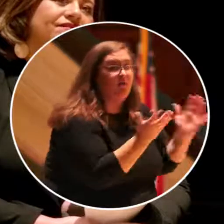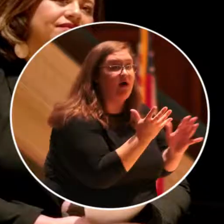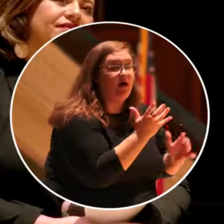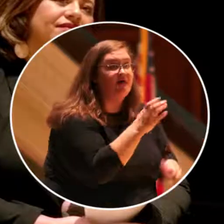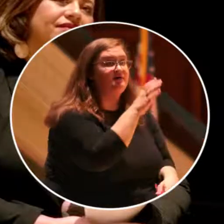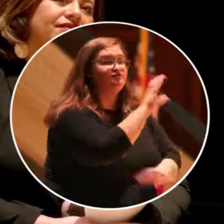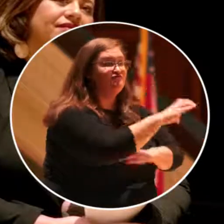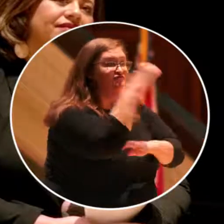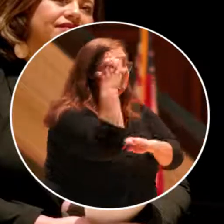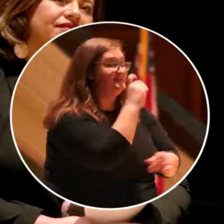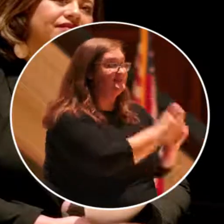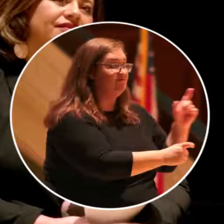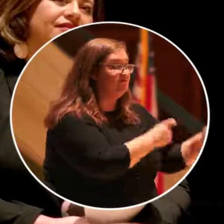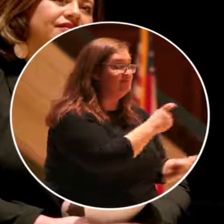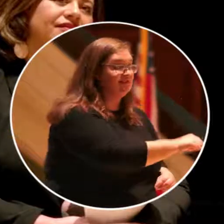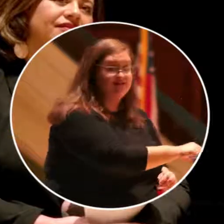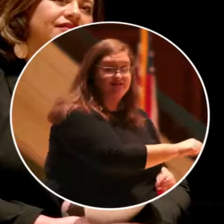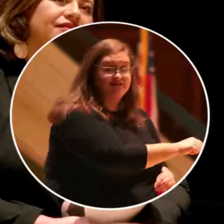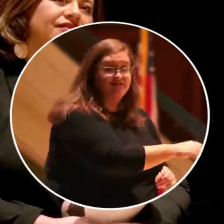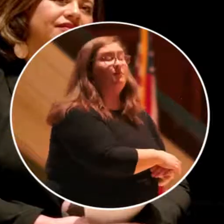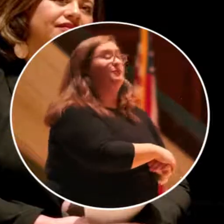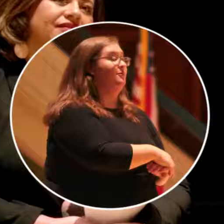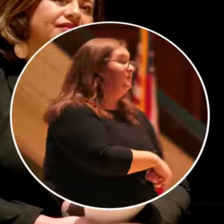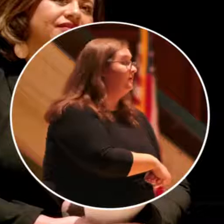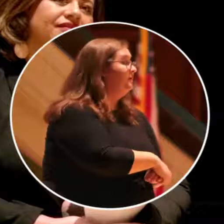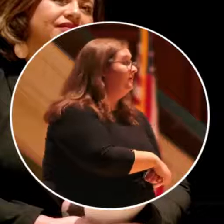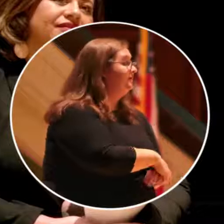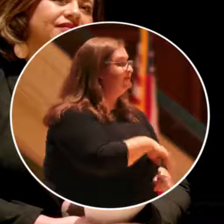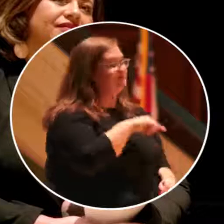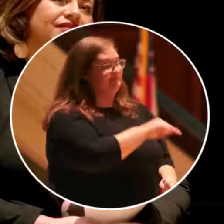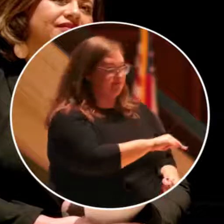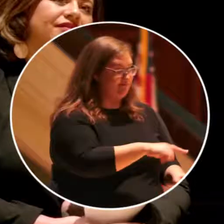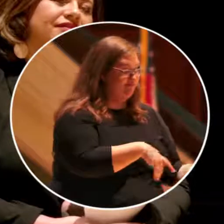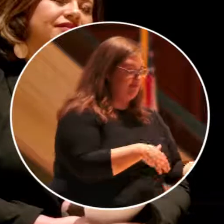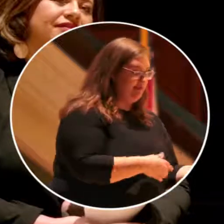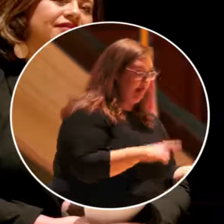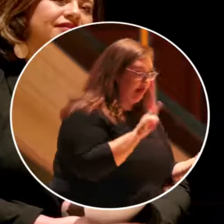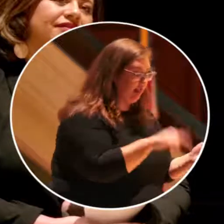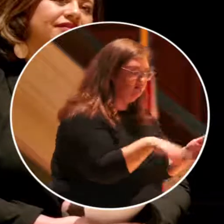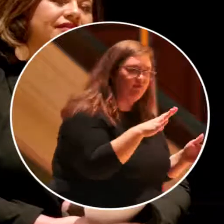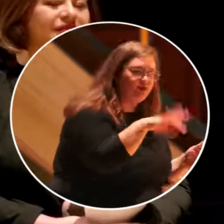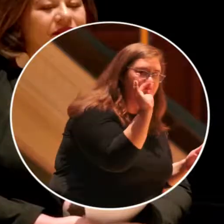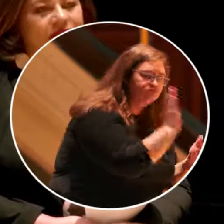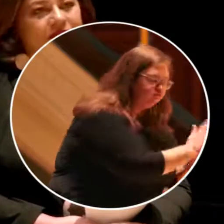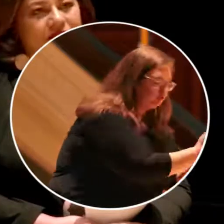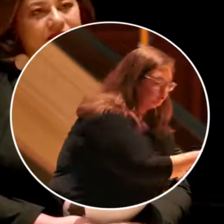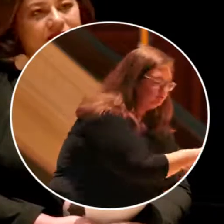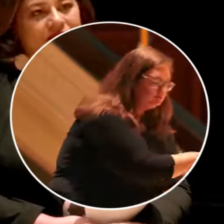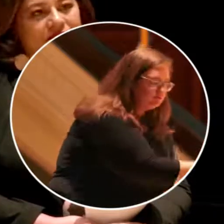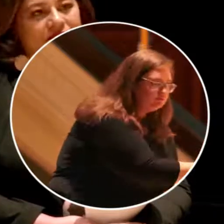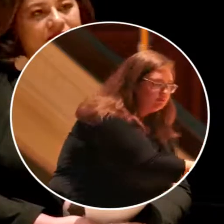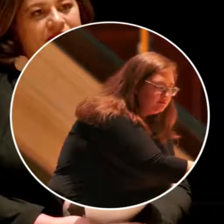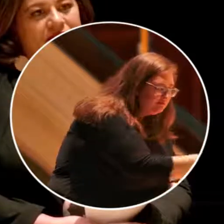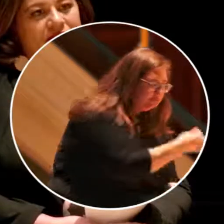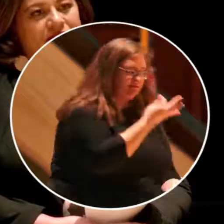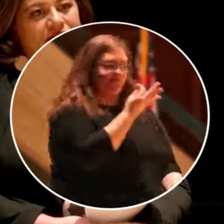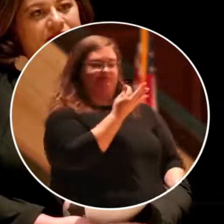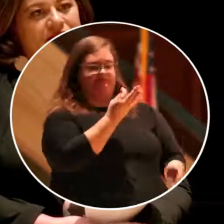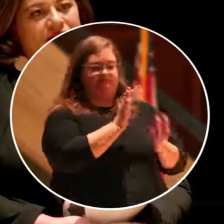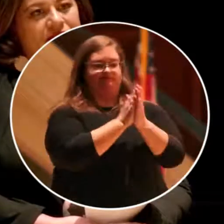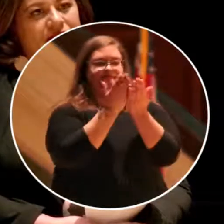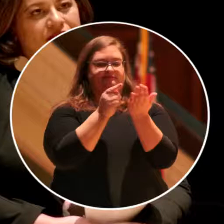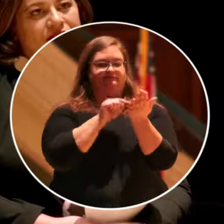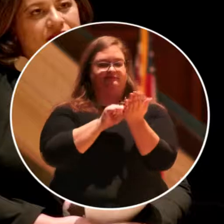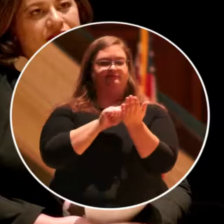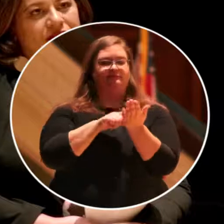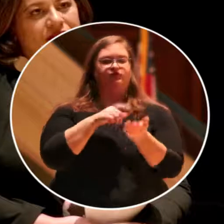name Barbara written under the words, "This book belongs to." I always kept a journal, and when I thought